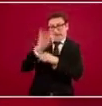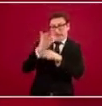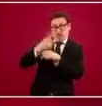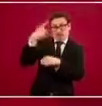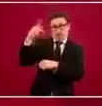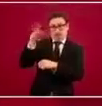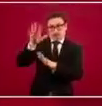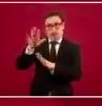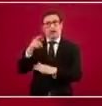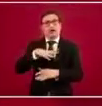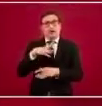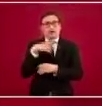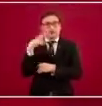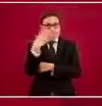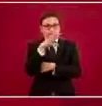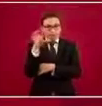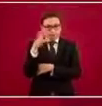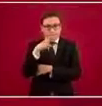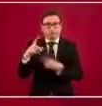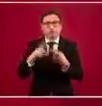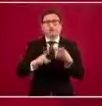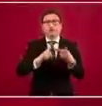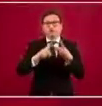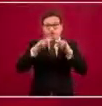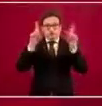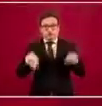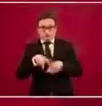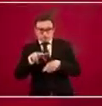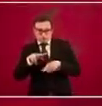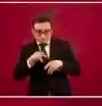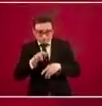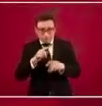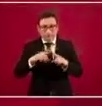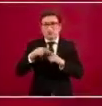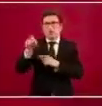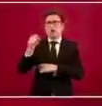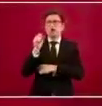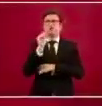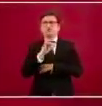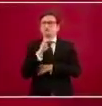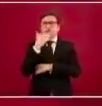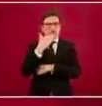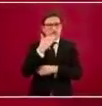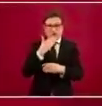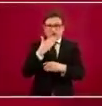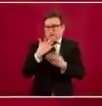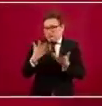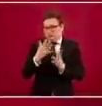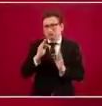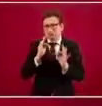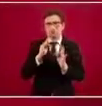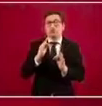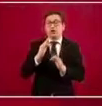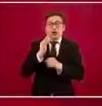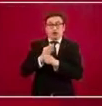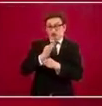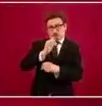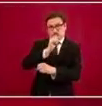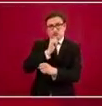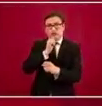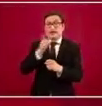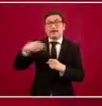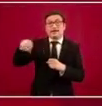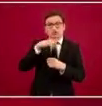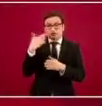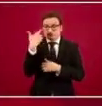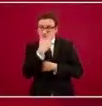in the US market, specifically ventilators and monitors. The response was positive. We still don't